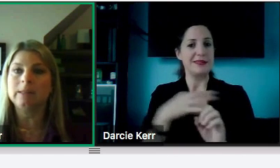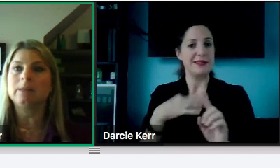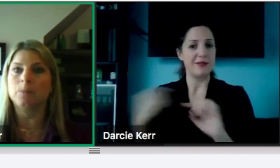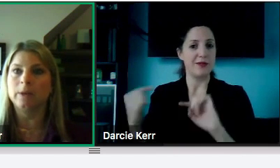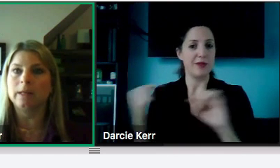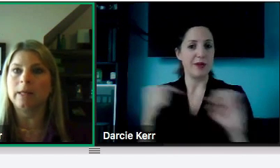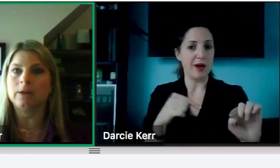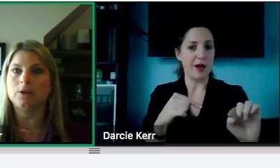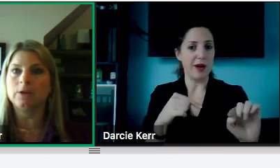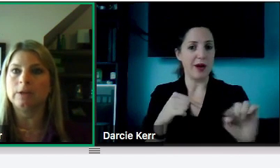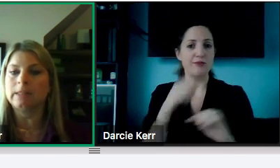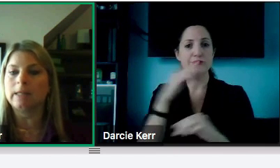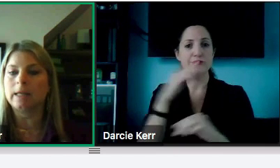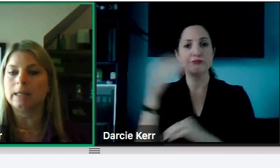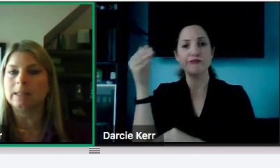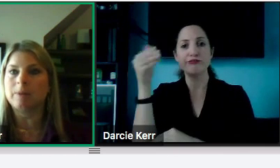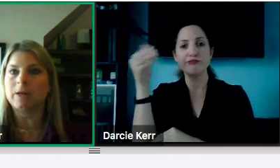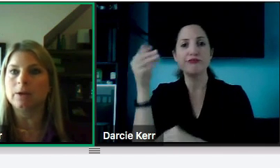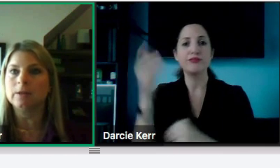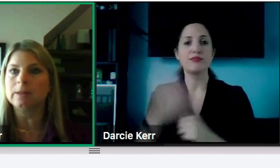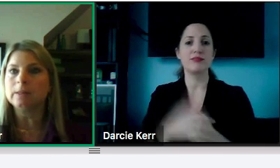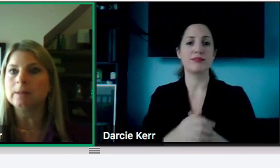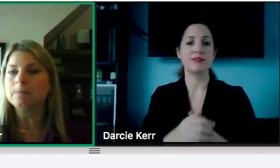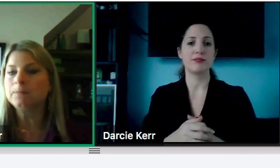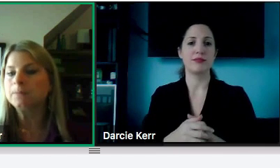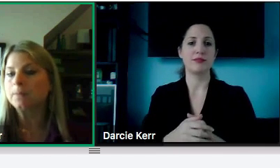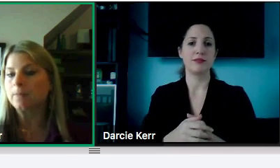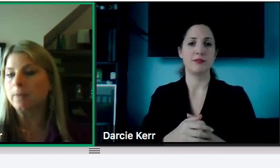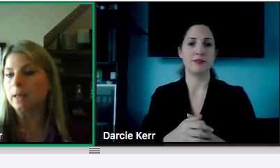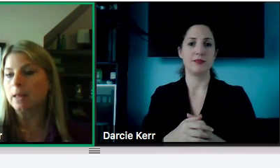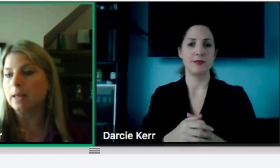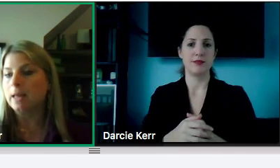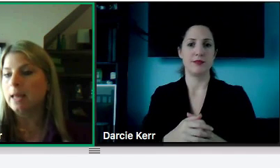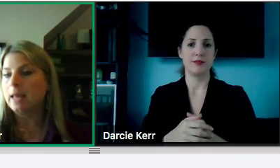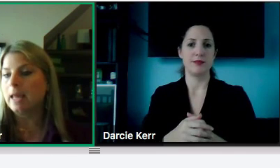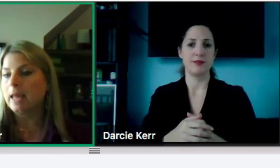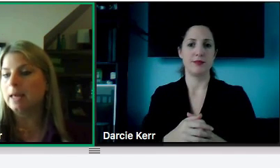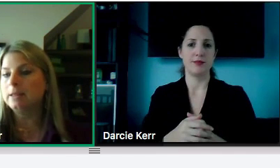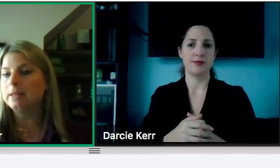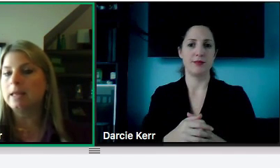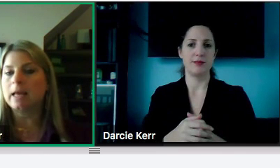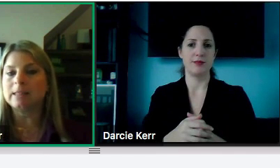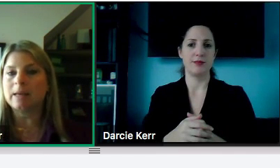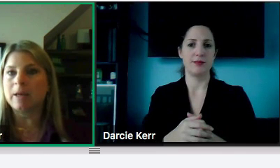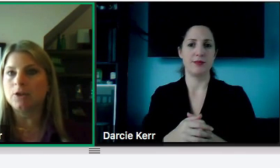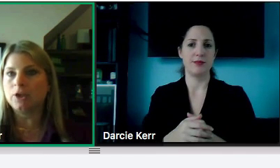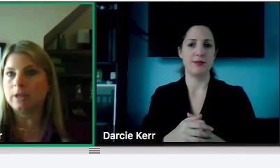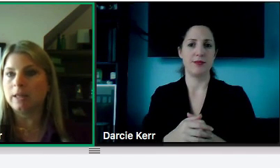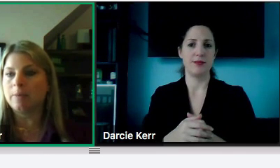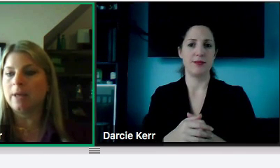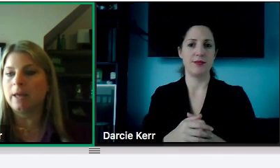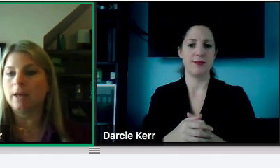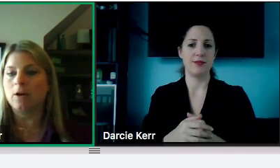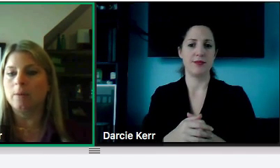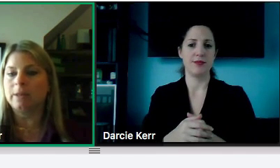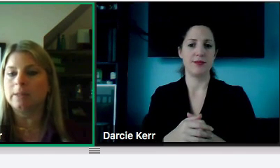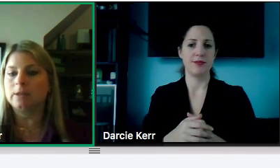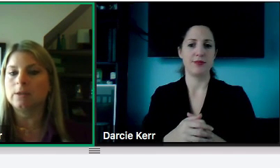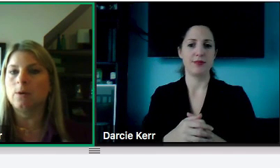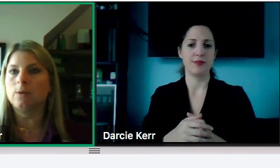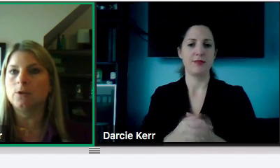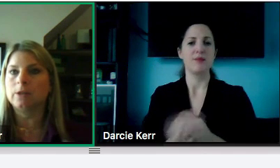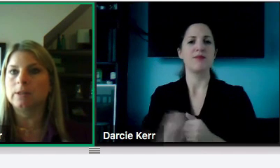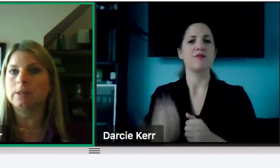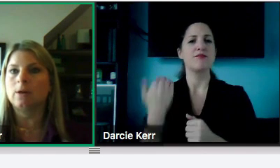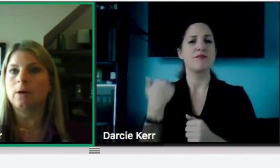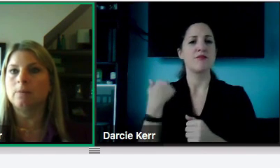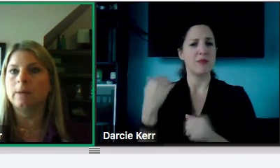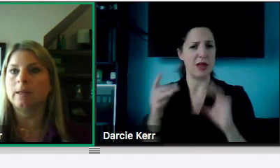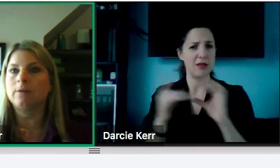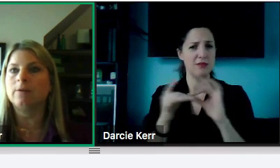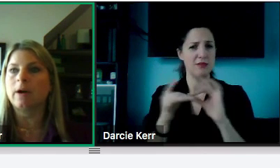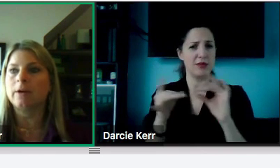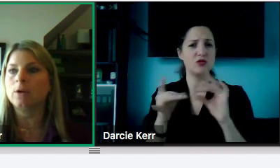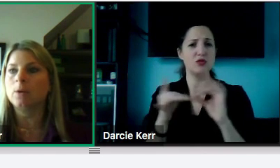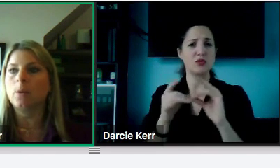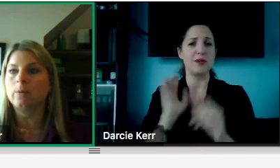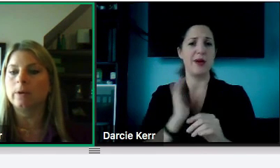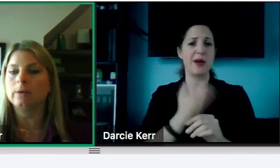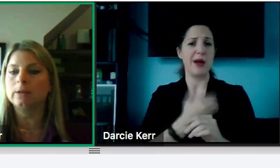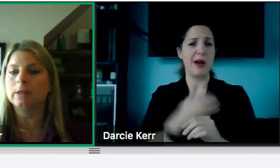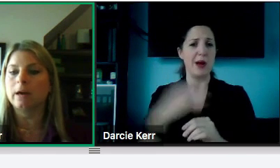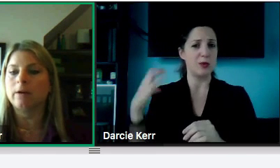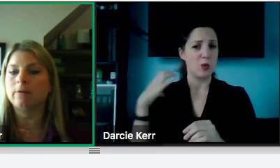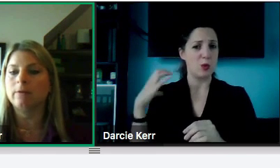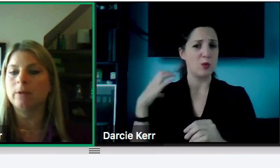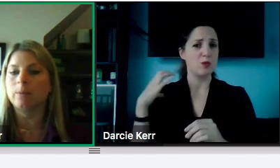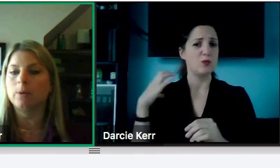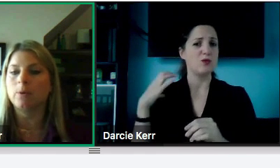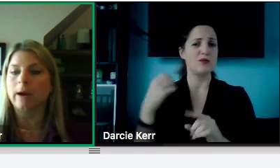as well as some really interesting guest speakers. And as I mentioned at the beginning, our business coaches are really the